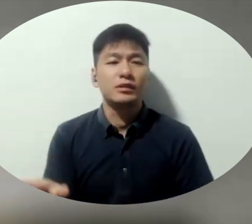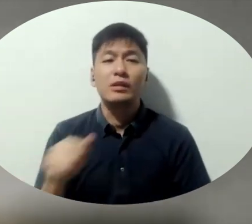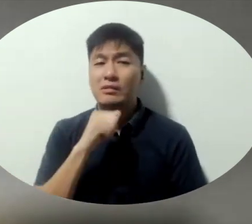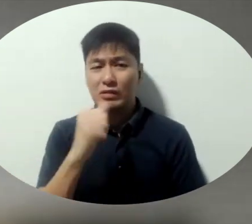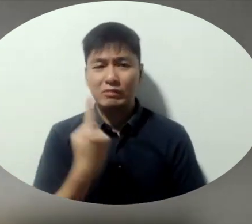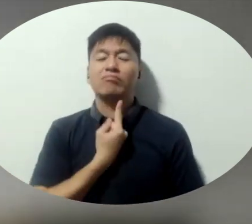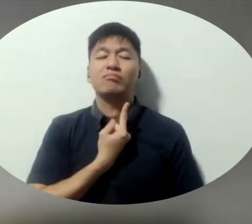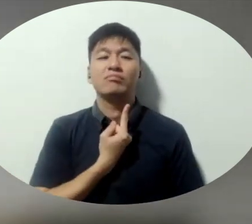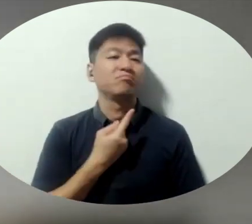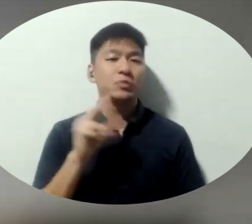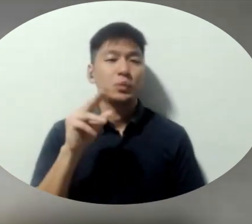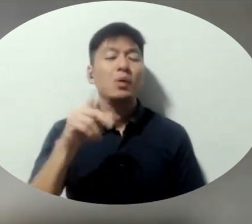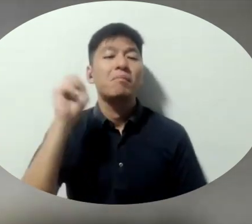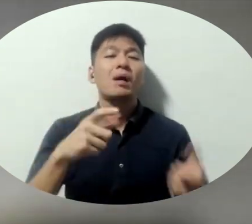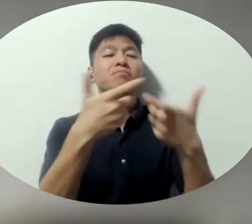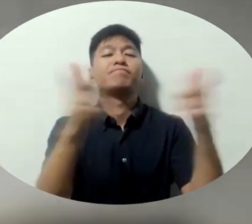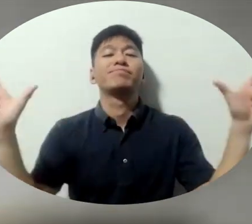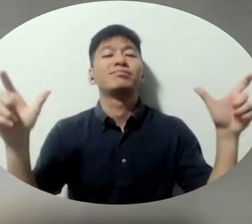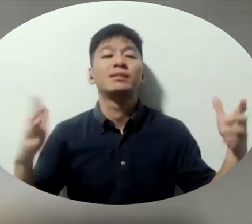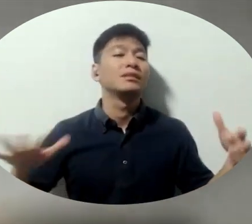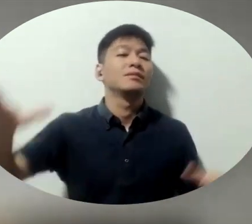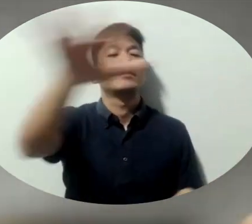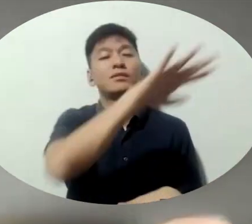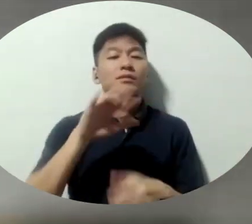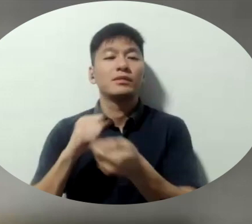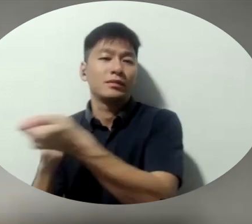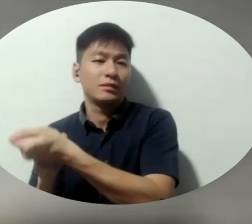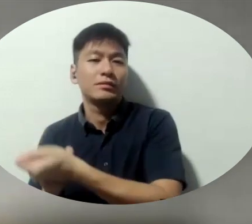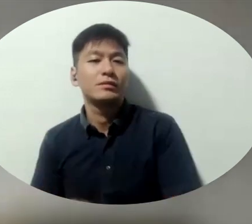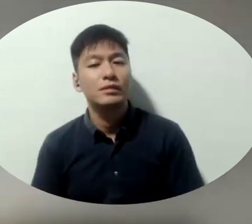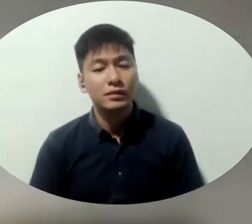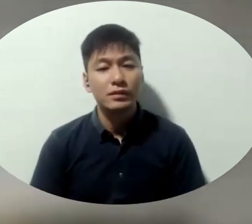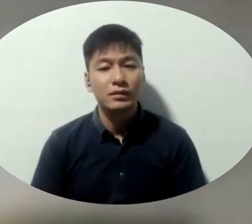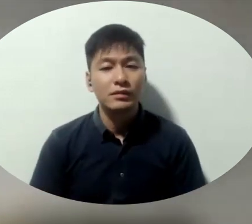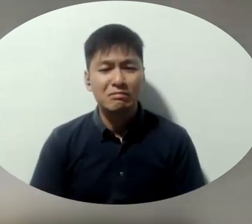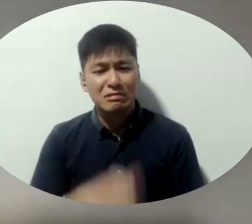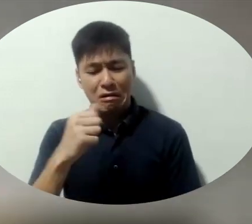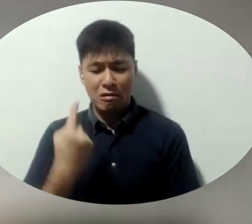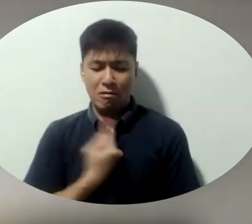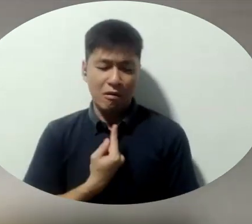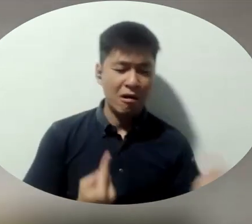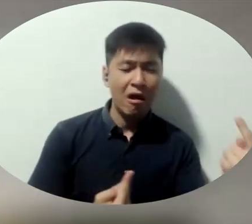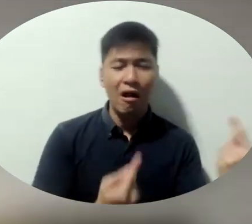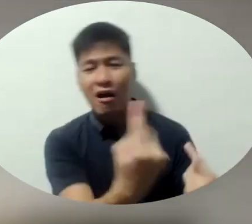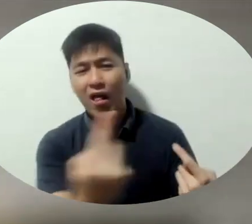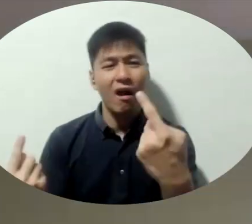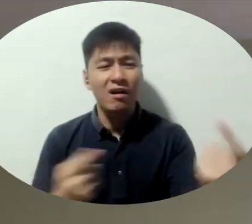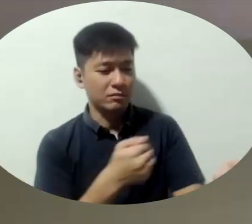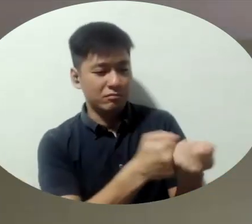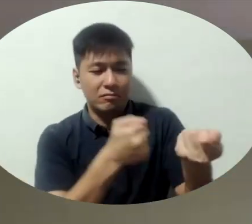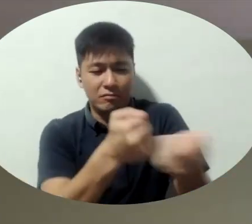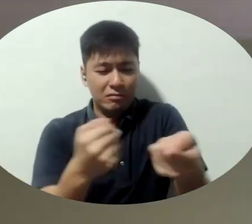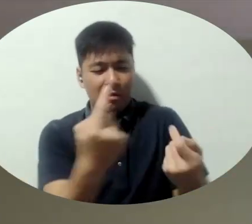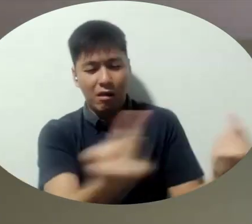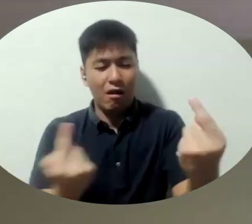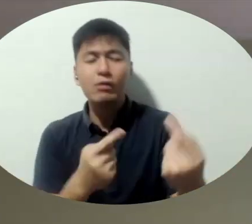a holistic experience rather than just in silos, where you were saying it earlier, Beth. I just want to end on that note. Yeah. That's such